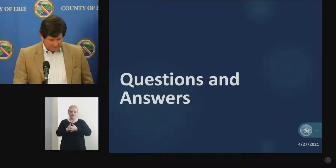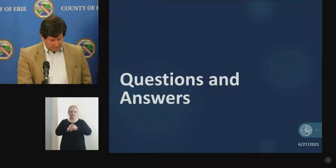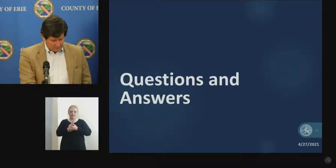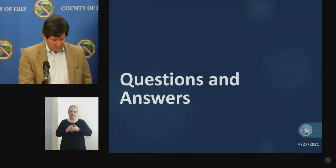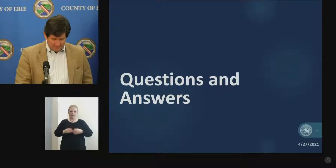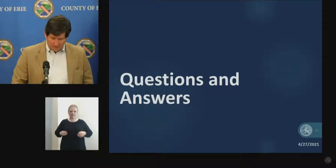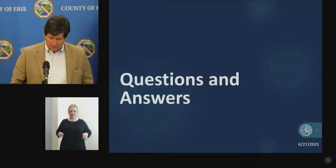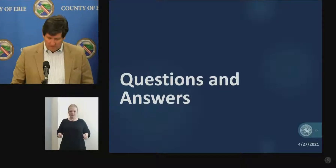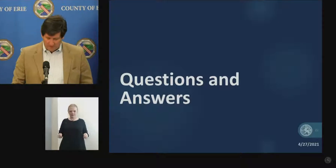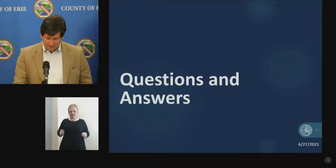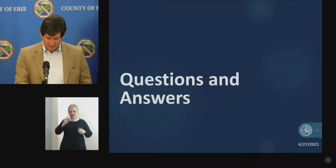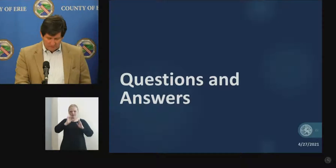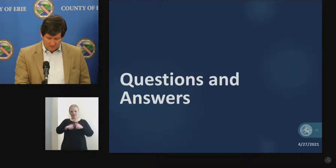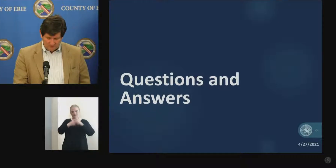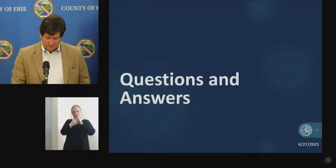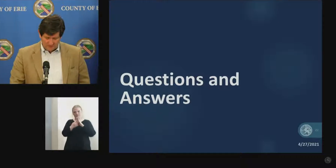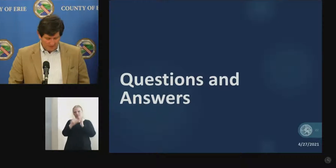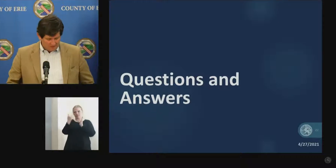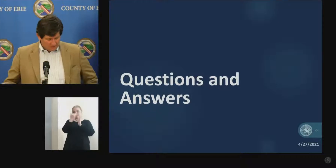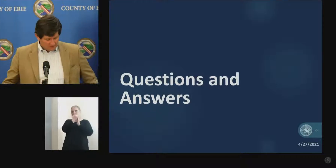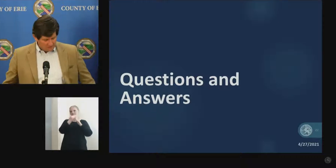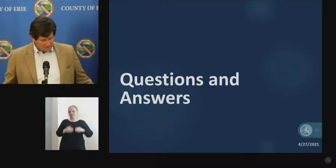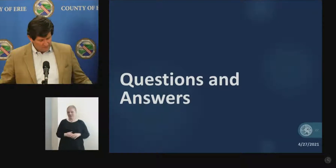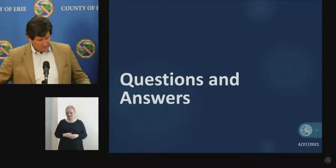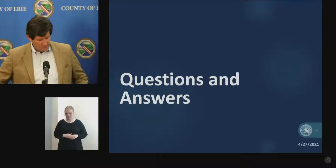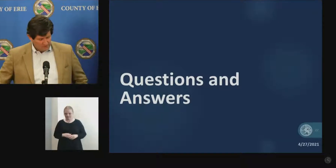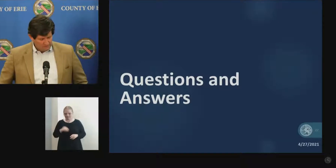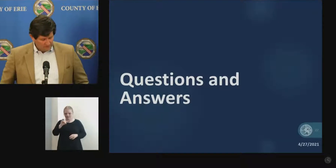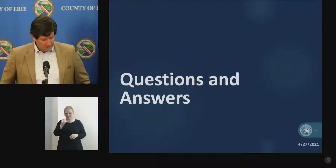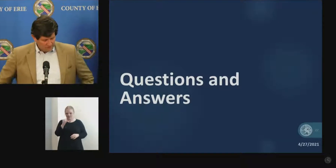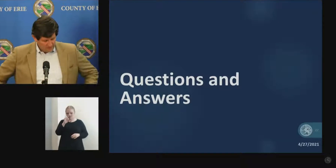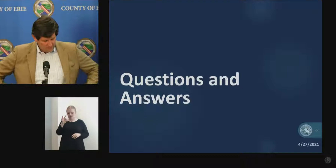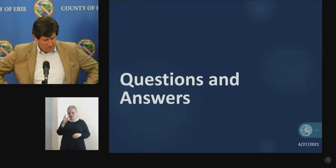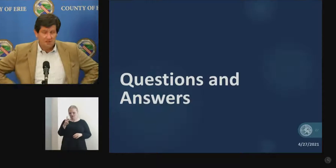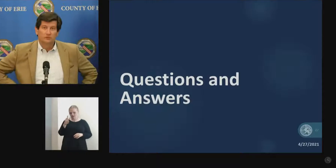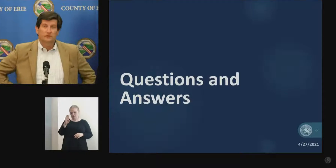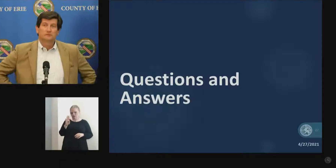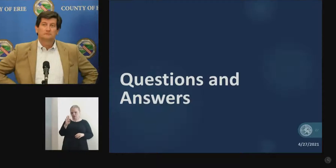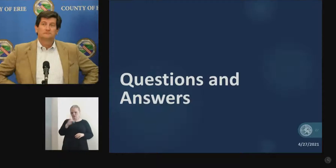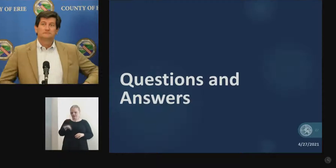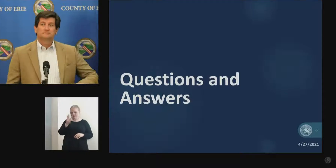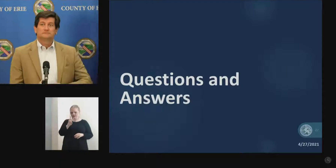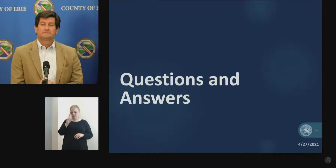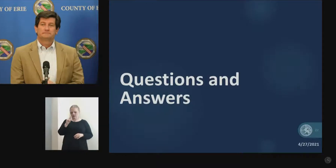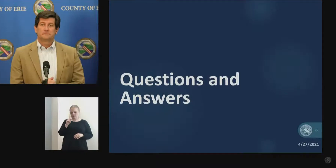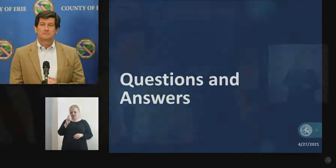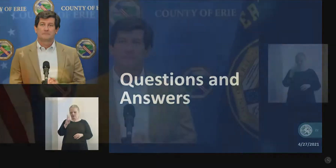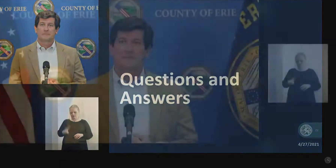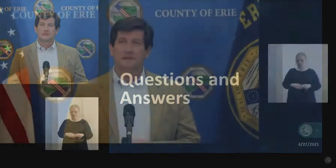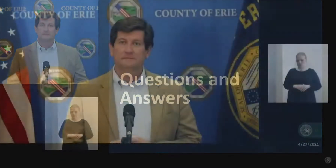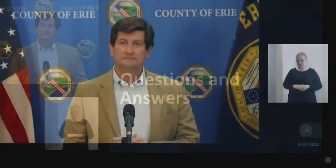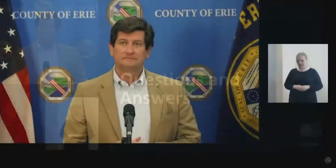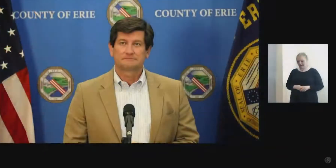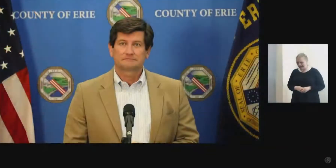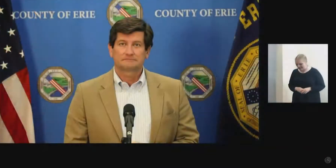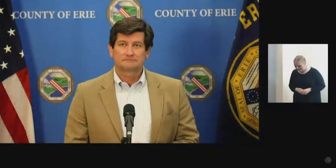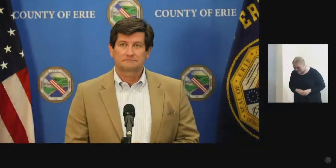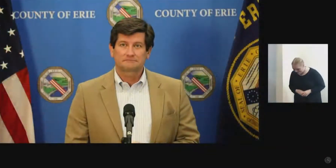So we'll start right from the top of my list, which is Jeff Russo of WKBW.